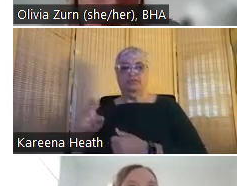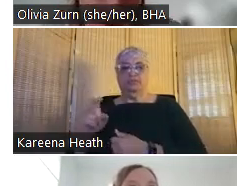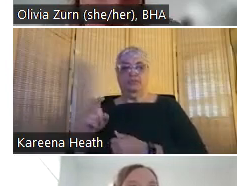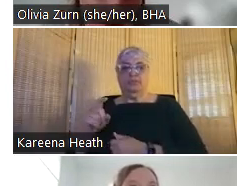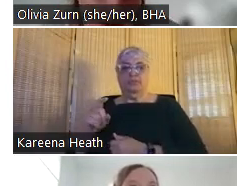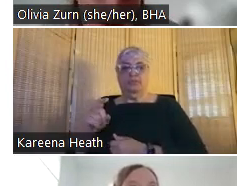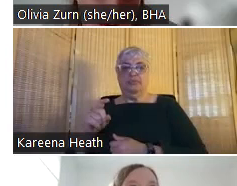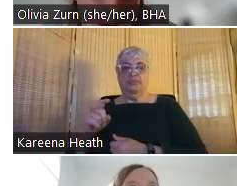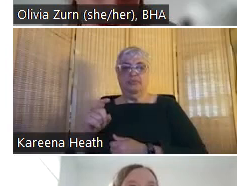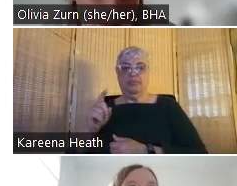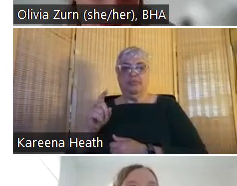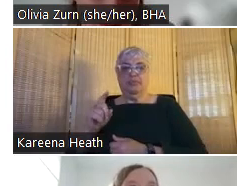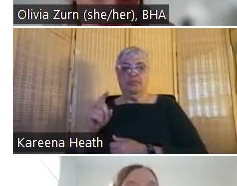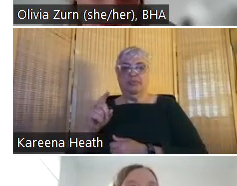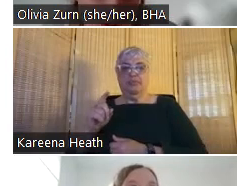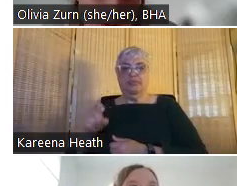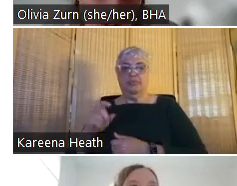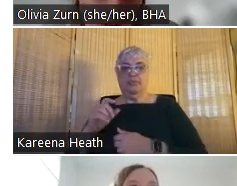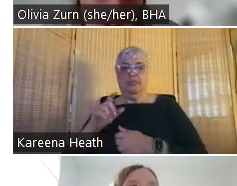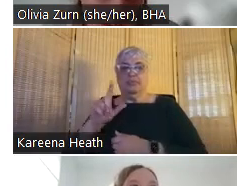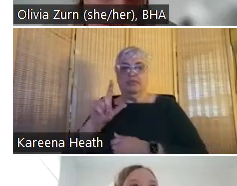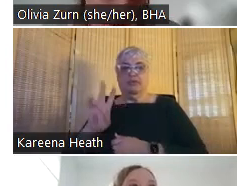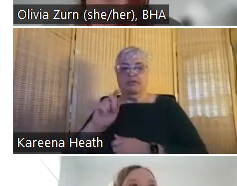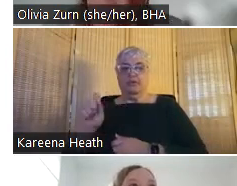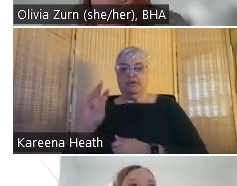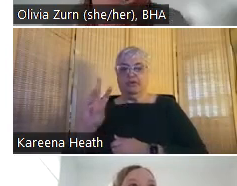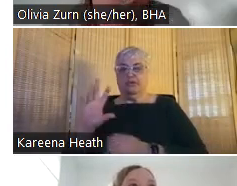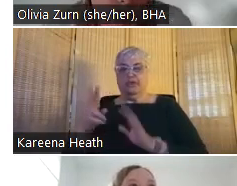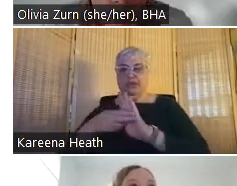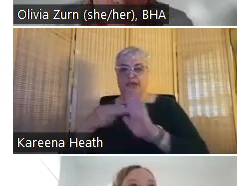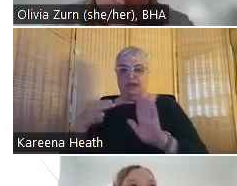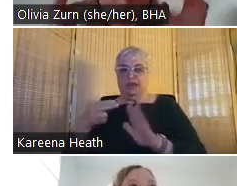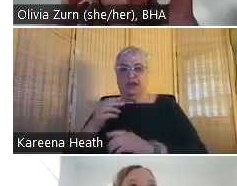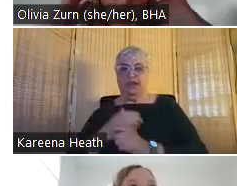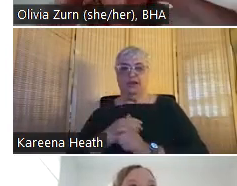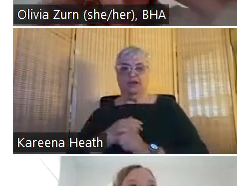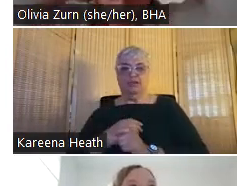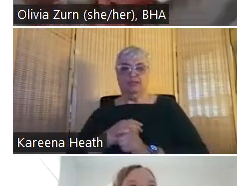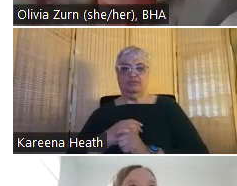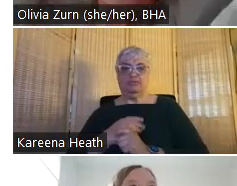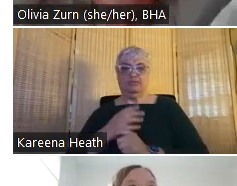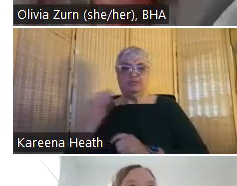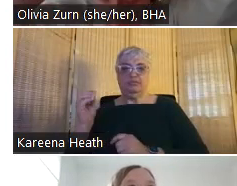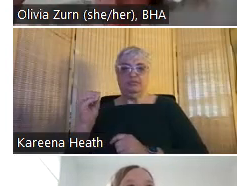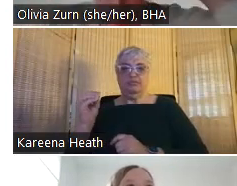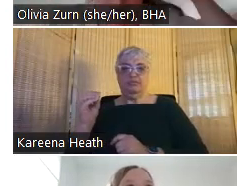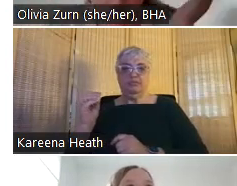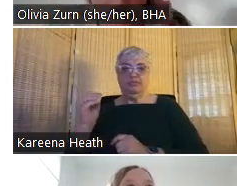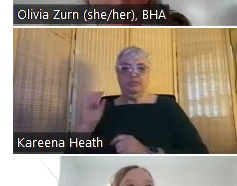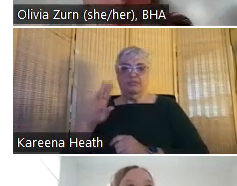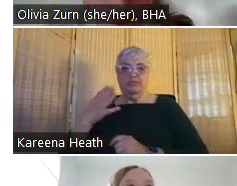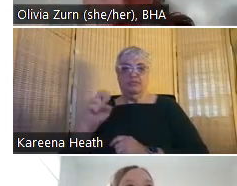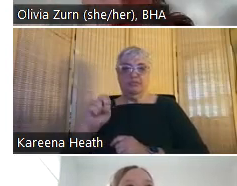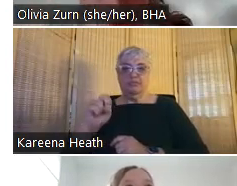services must be 2765 designated, and the